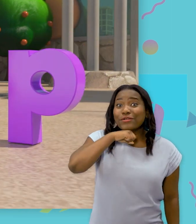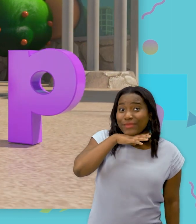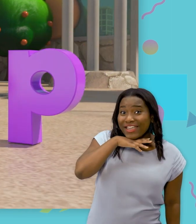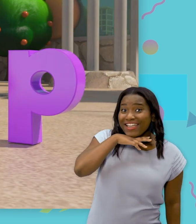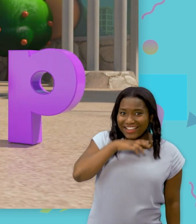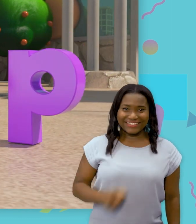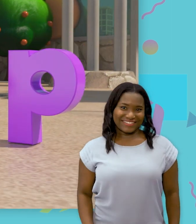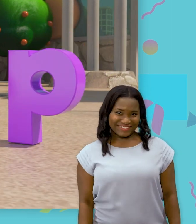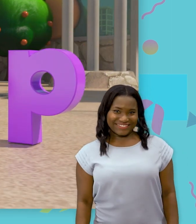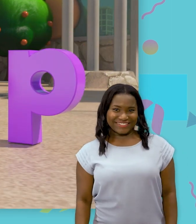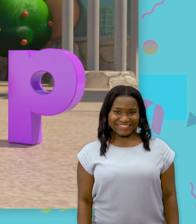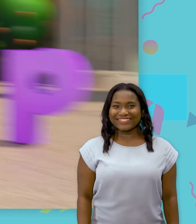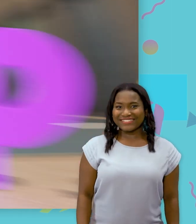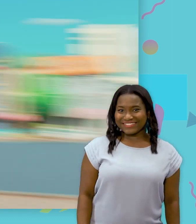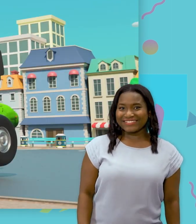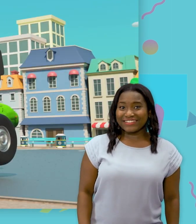Pig.